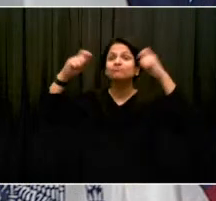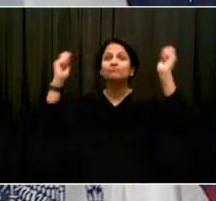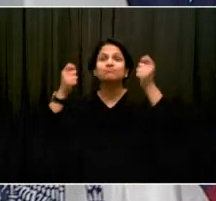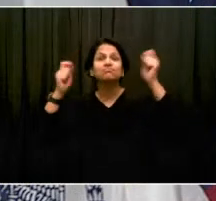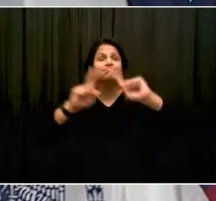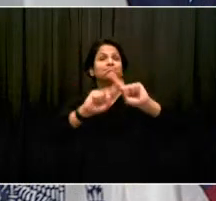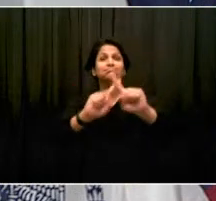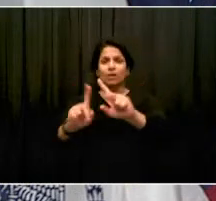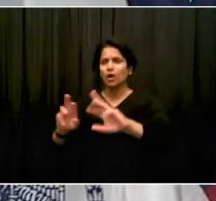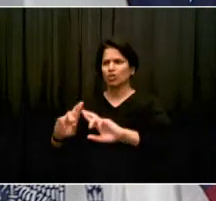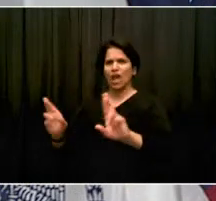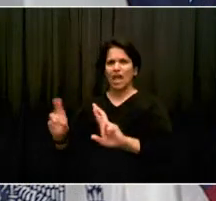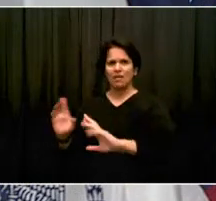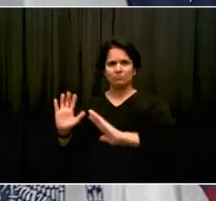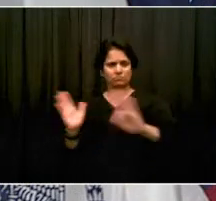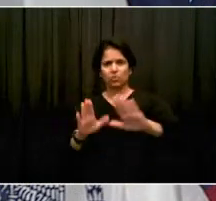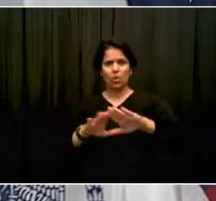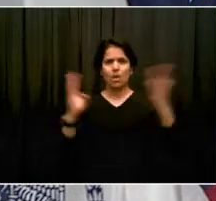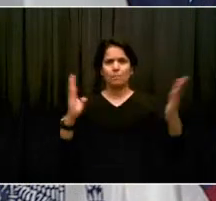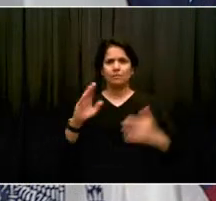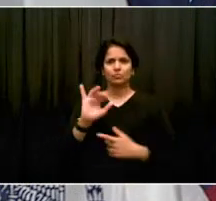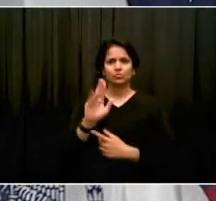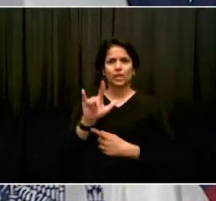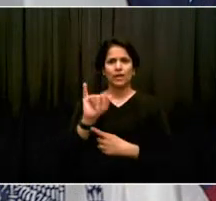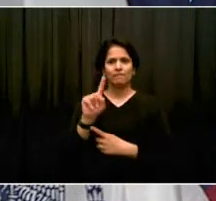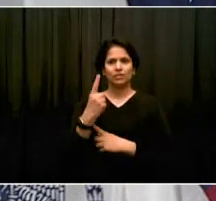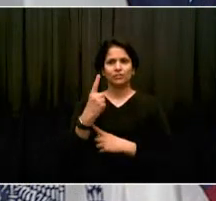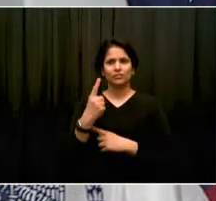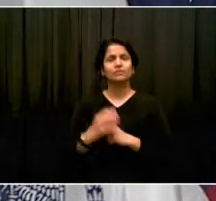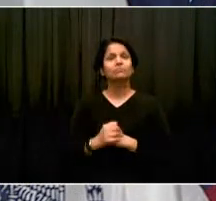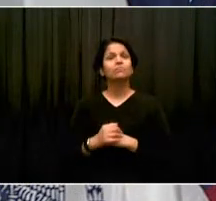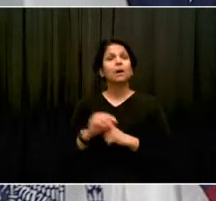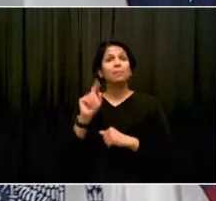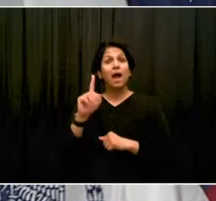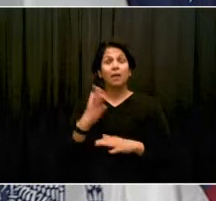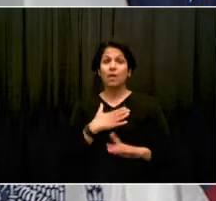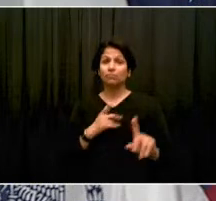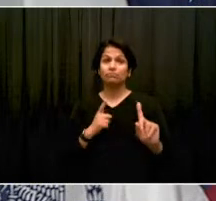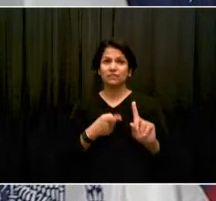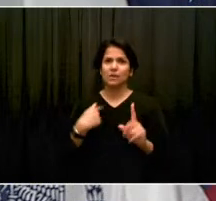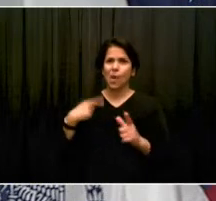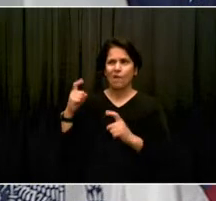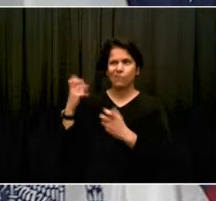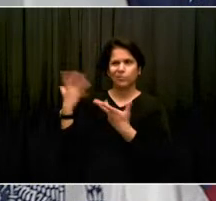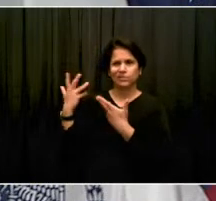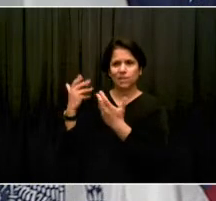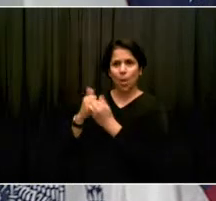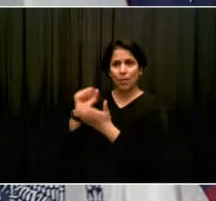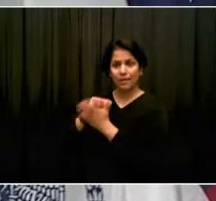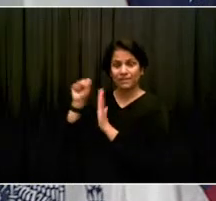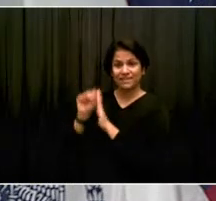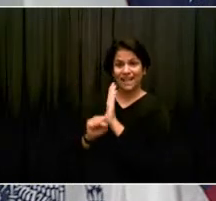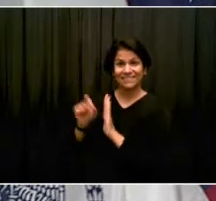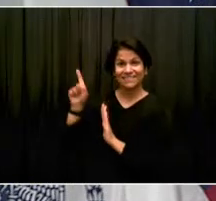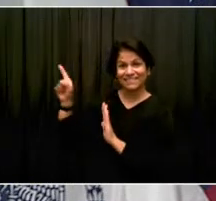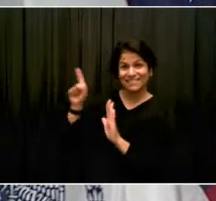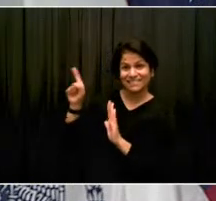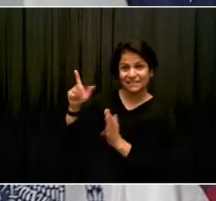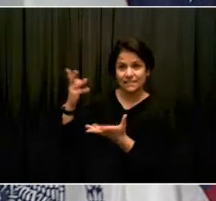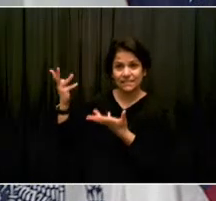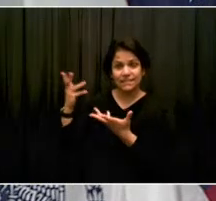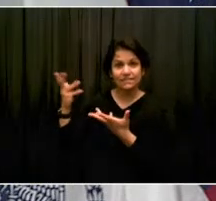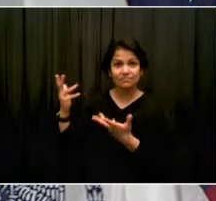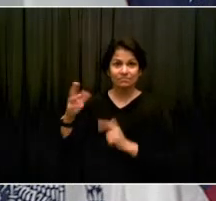1st. My point about the state of New York, I think we see the handwriting on the wall. The legislature is reducing